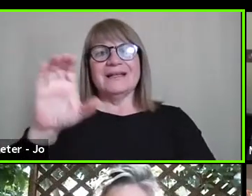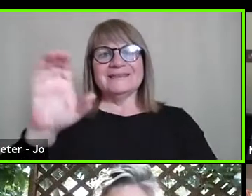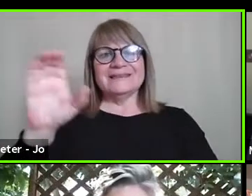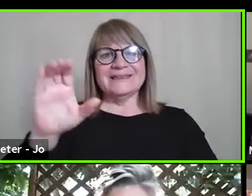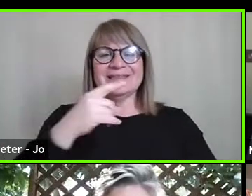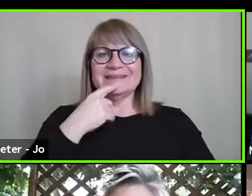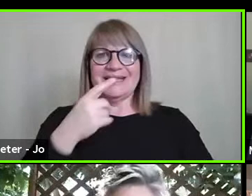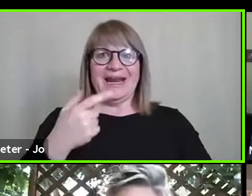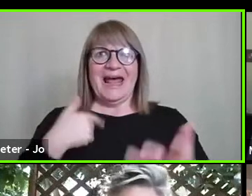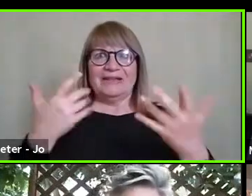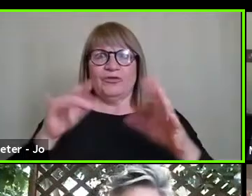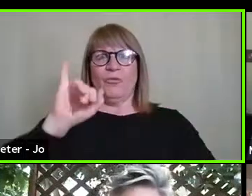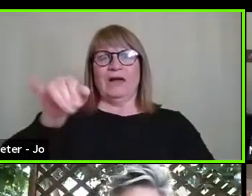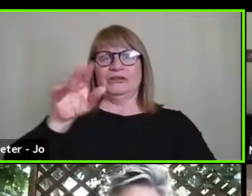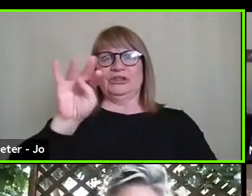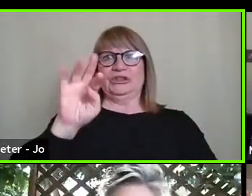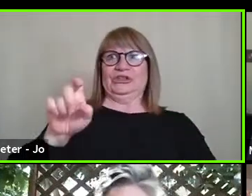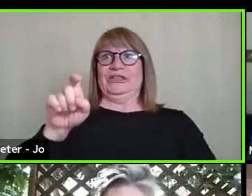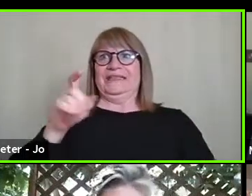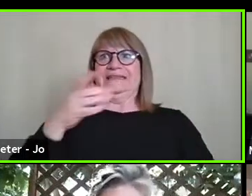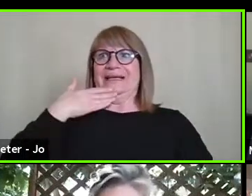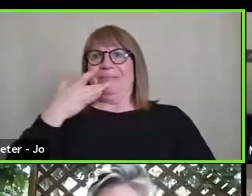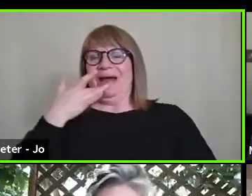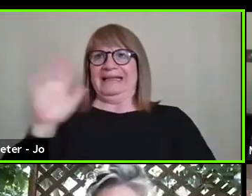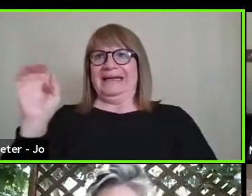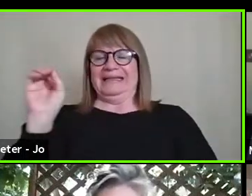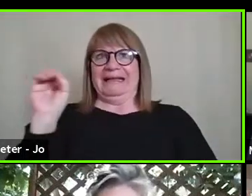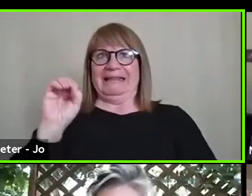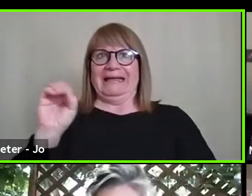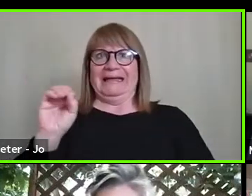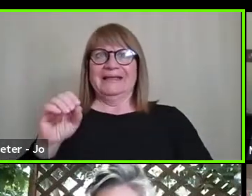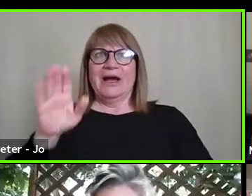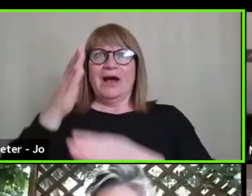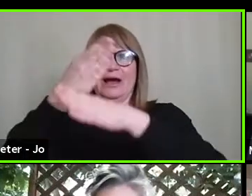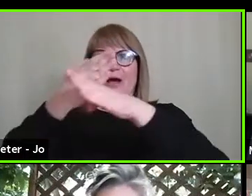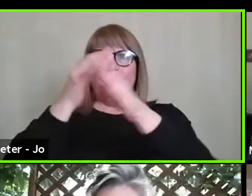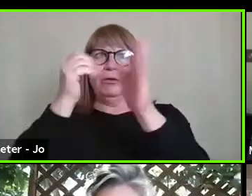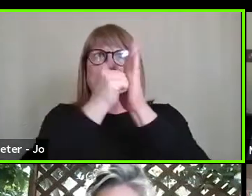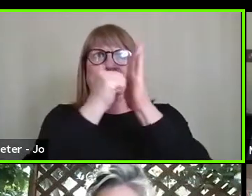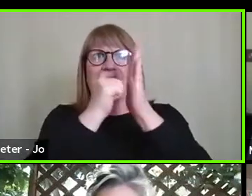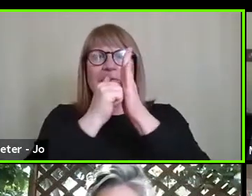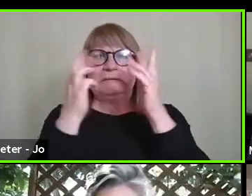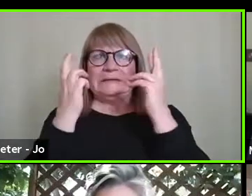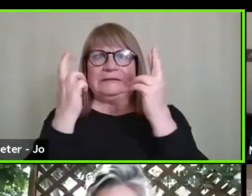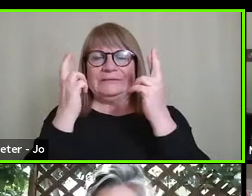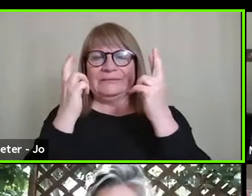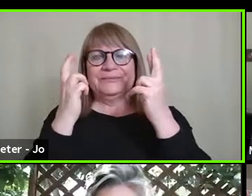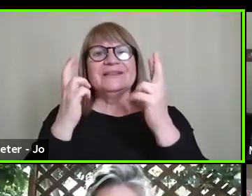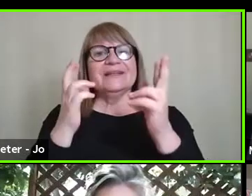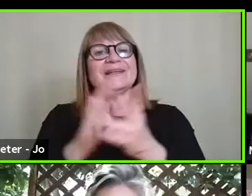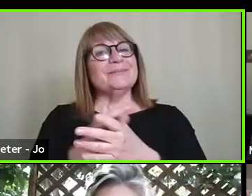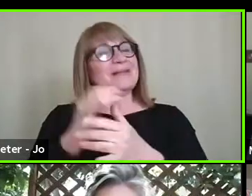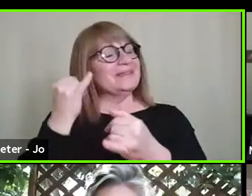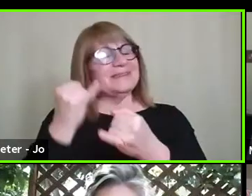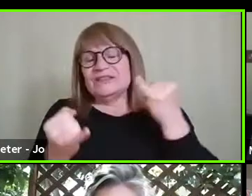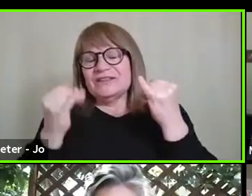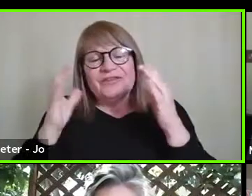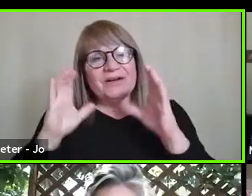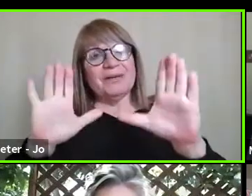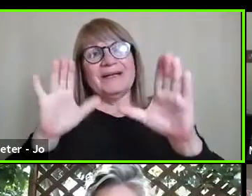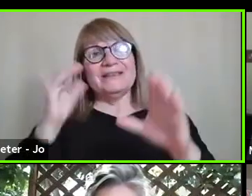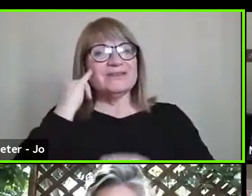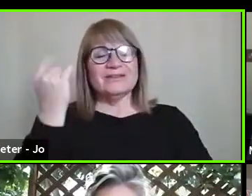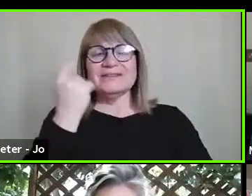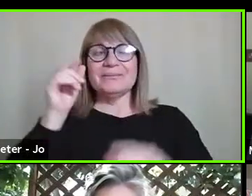anything but we really are like knocking on wood and just trying to do the final push um so if anybody can submit the